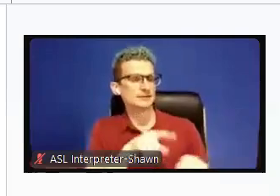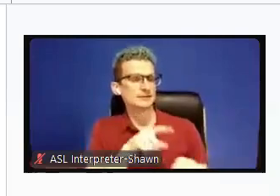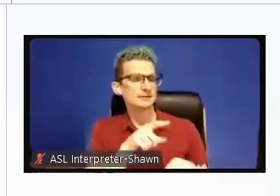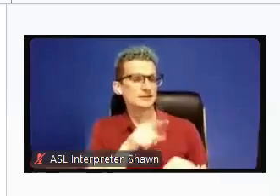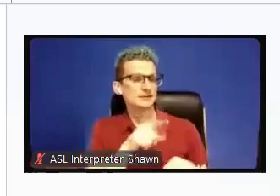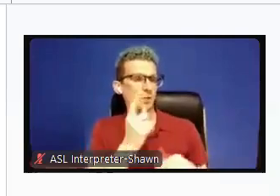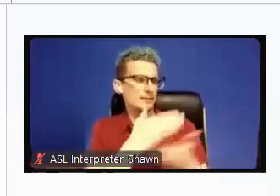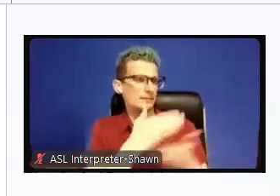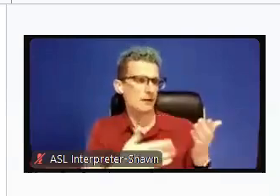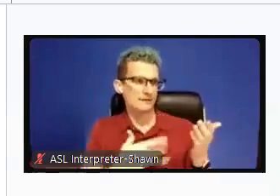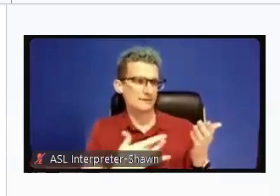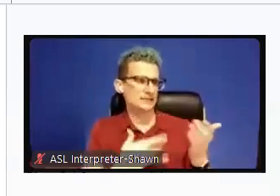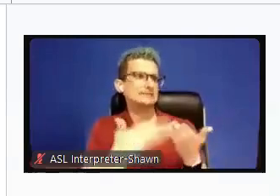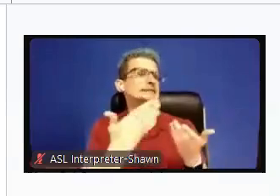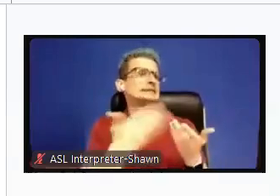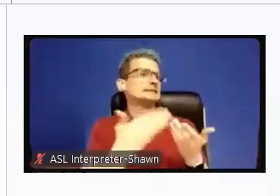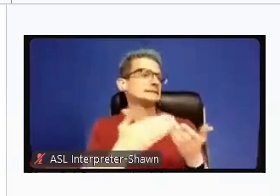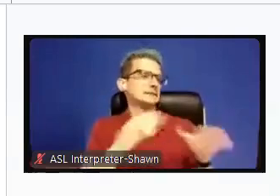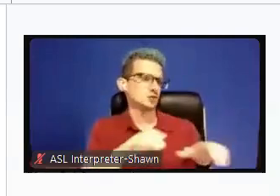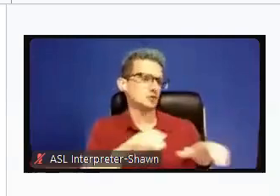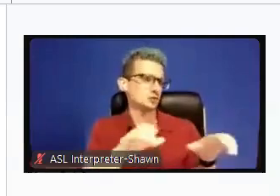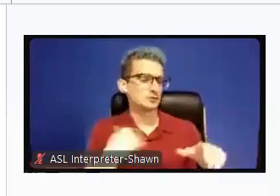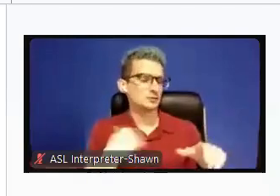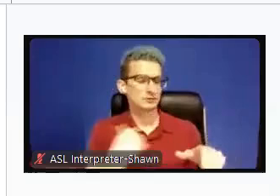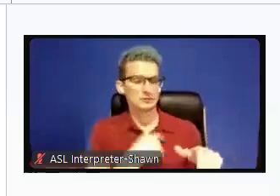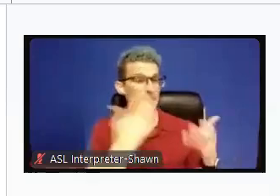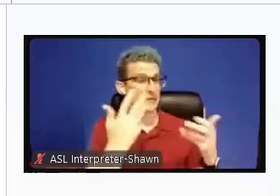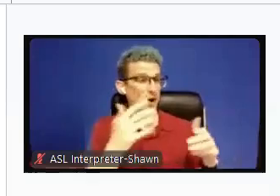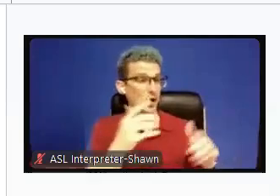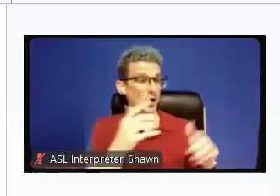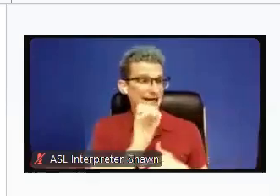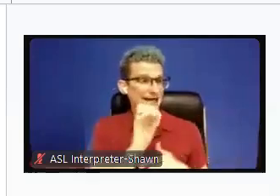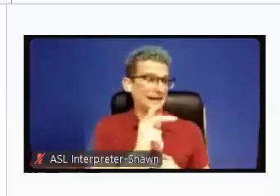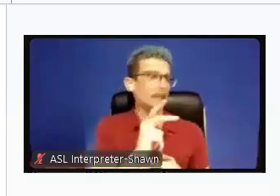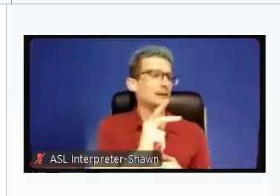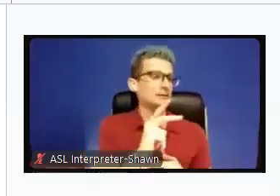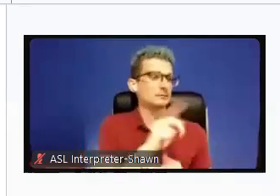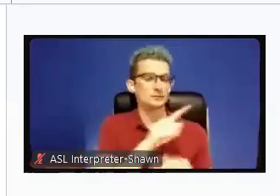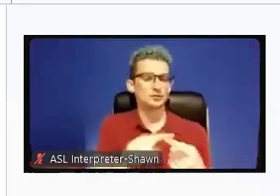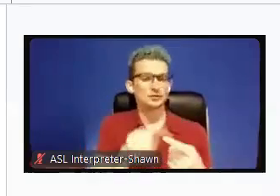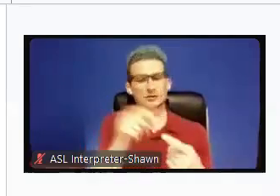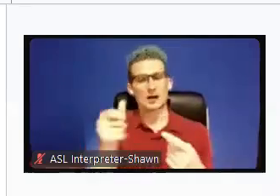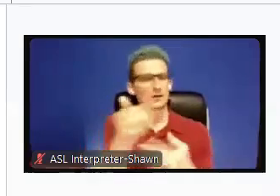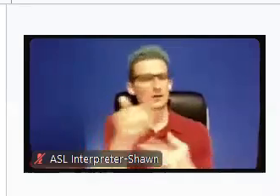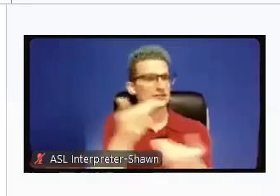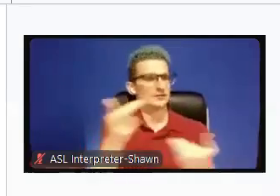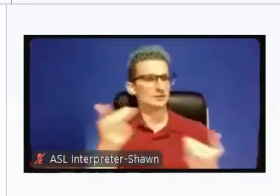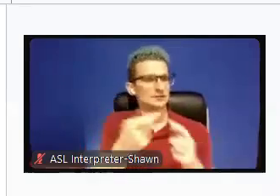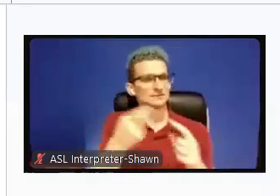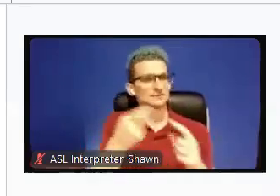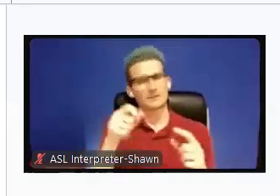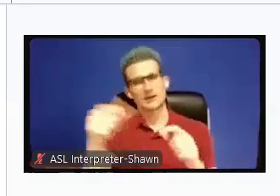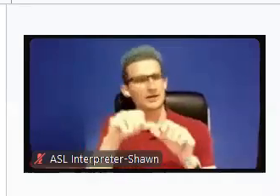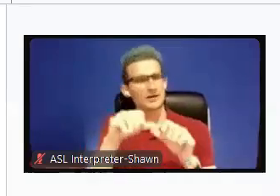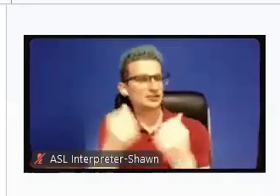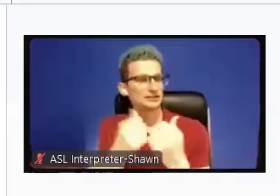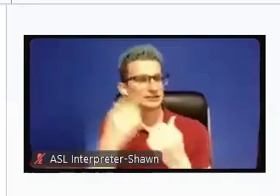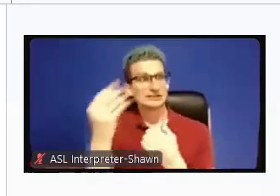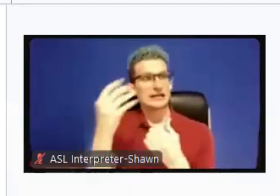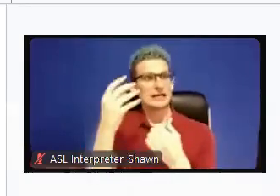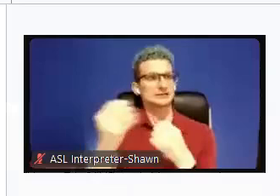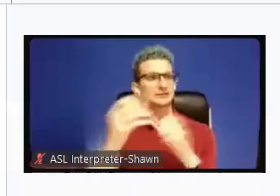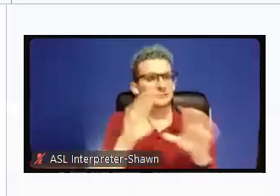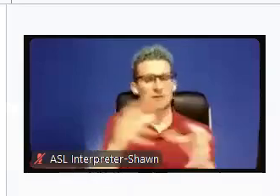to do, we do already link to some resources from other agencies and external parties in the Performance